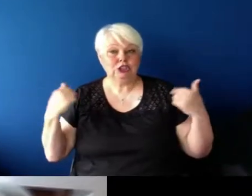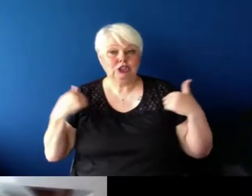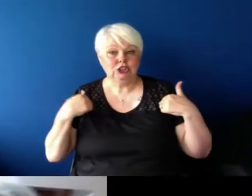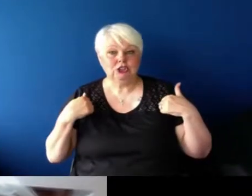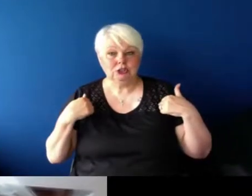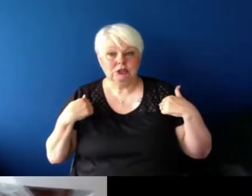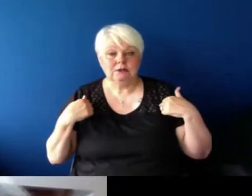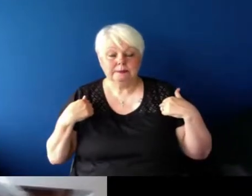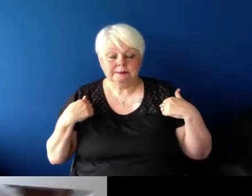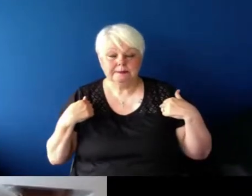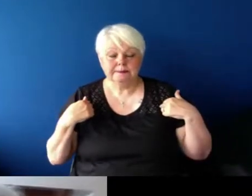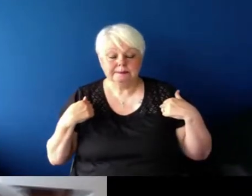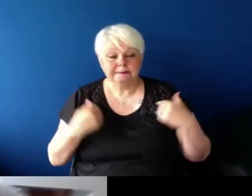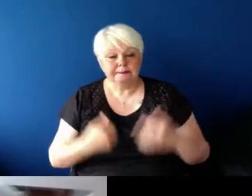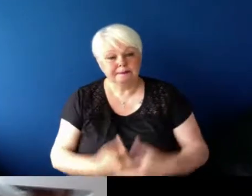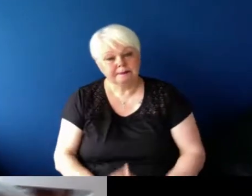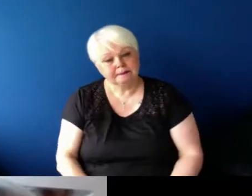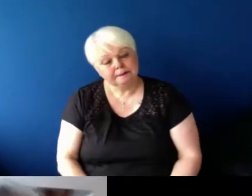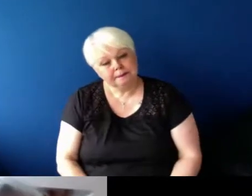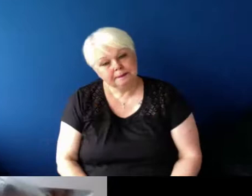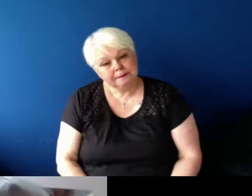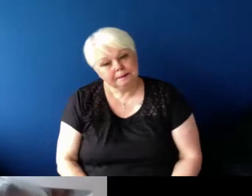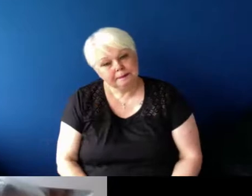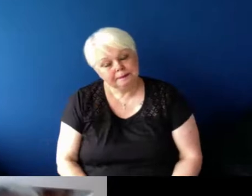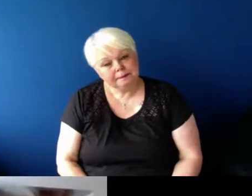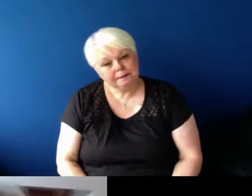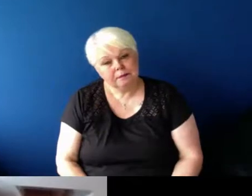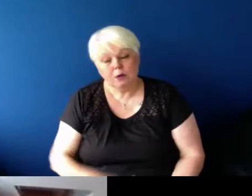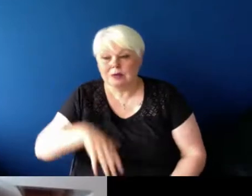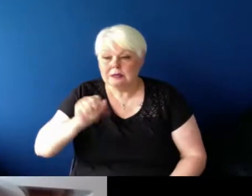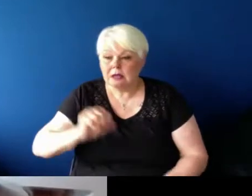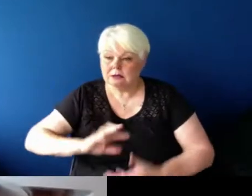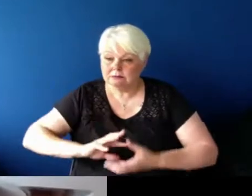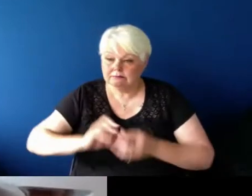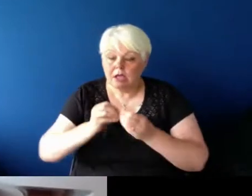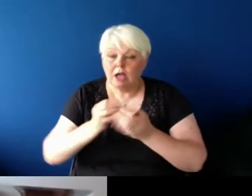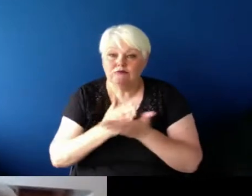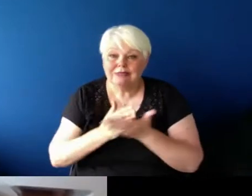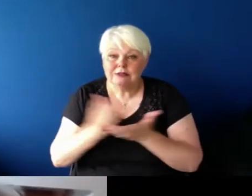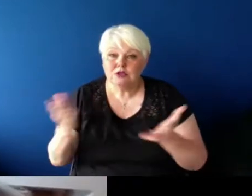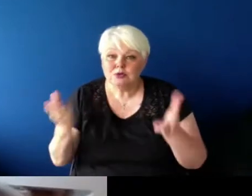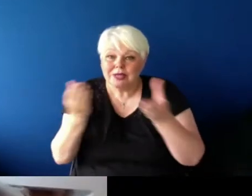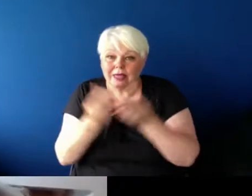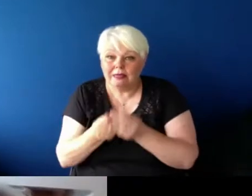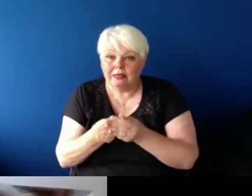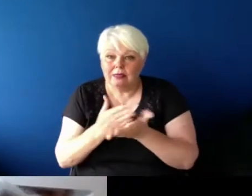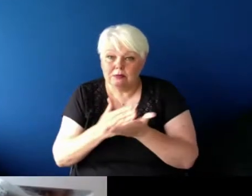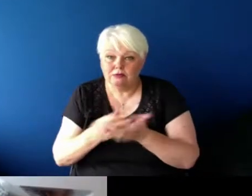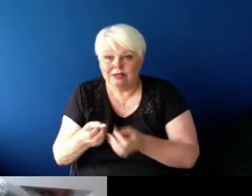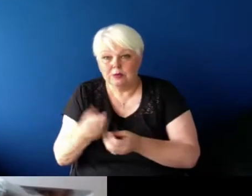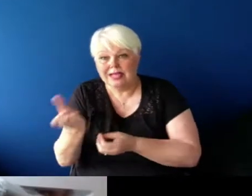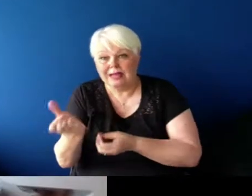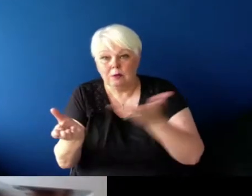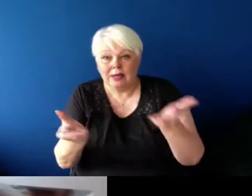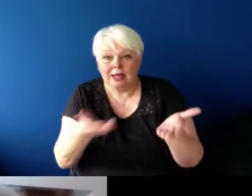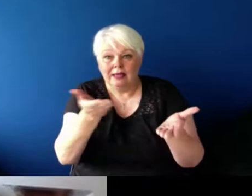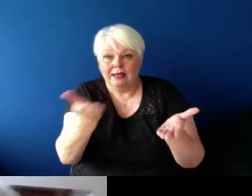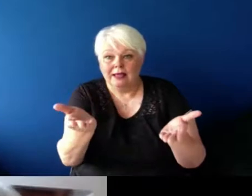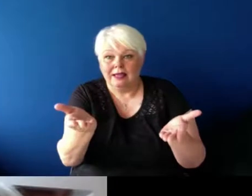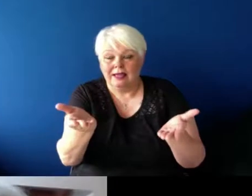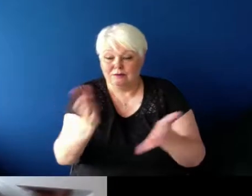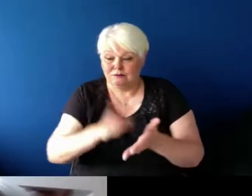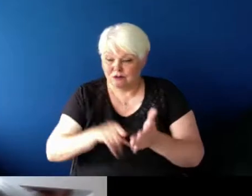think the thing, I mean, we started making bread together and we gave the bread away. And, you know, from that, unexpectedly, really, church appeared.